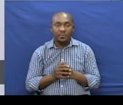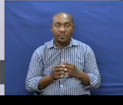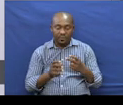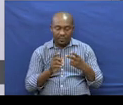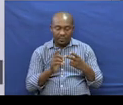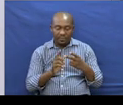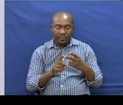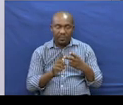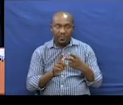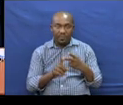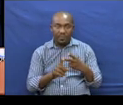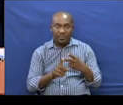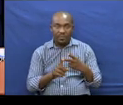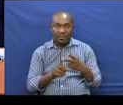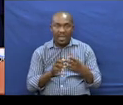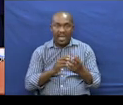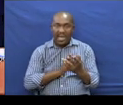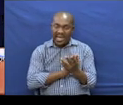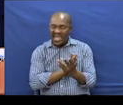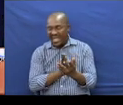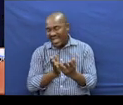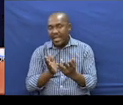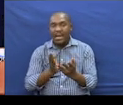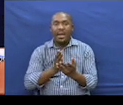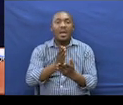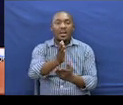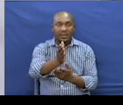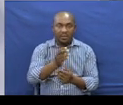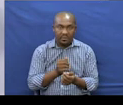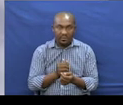and the second is indirect democracy.